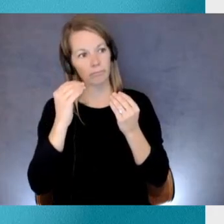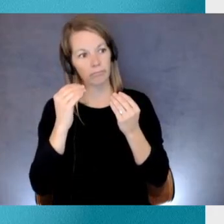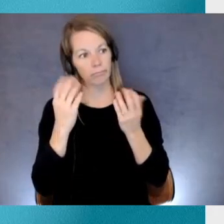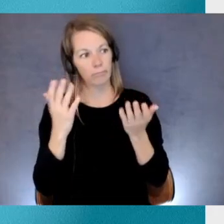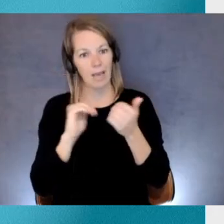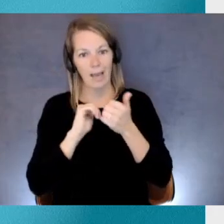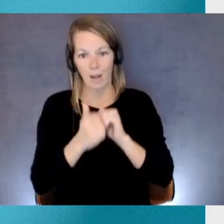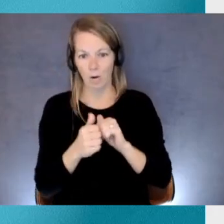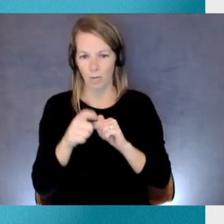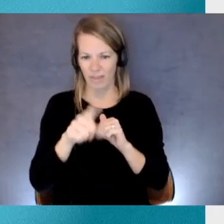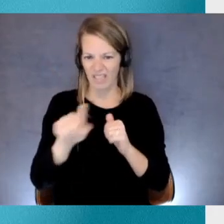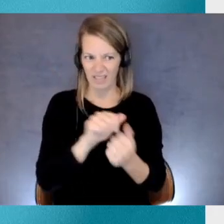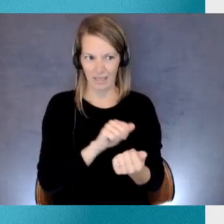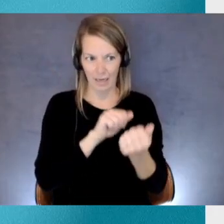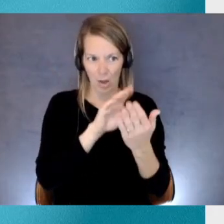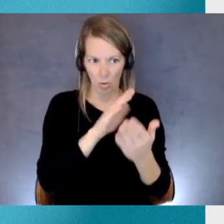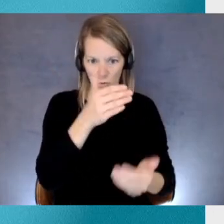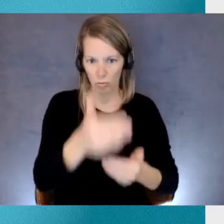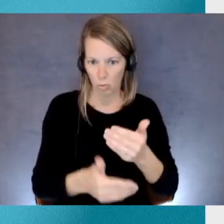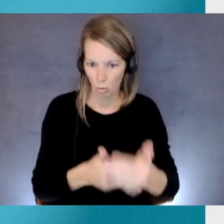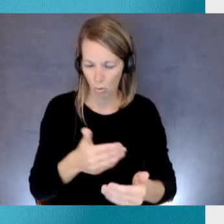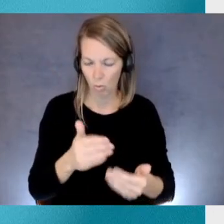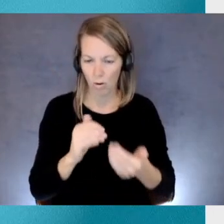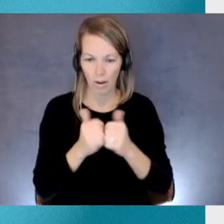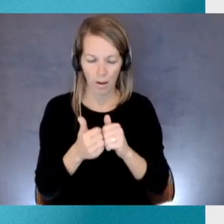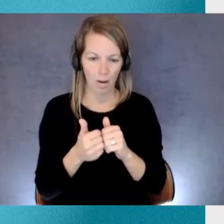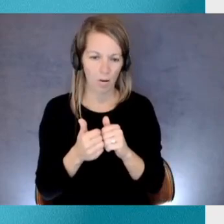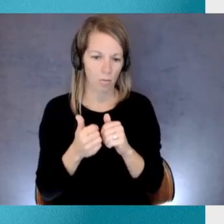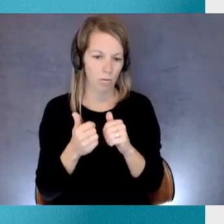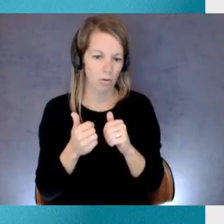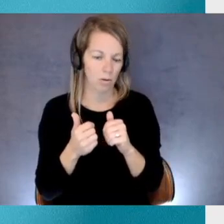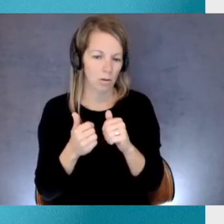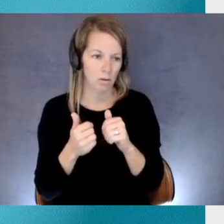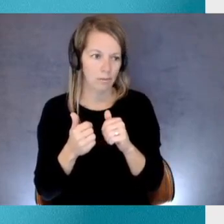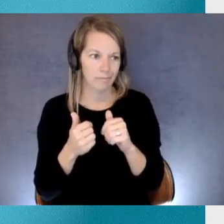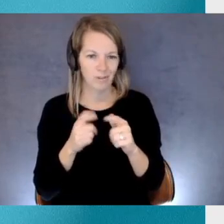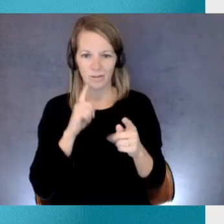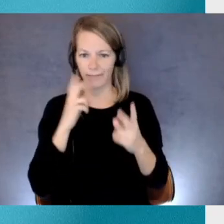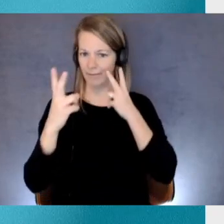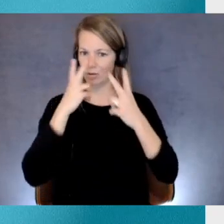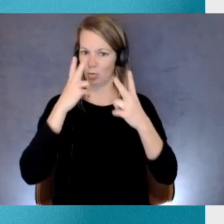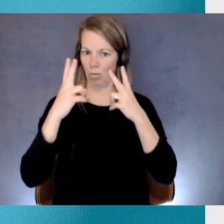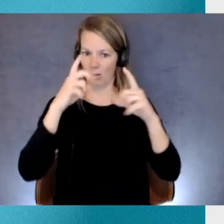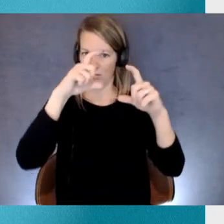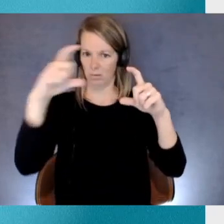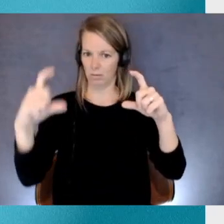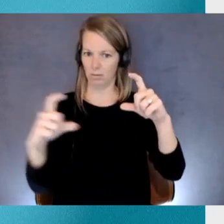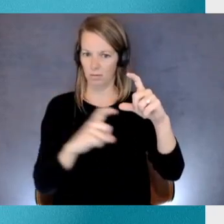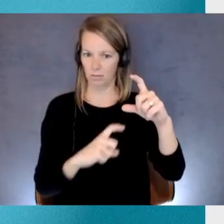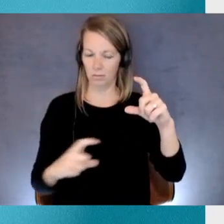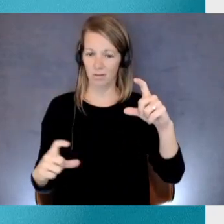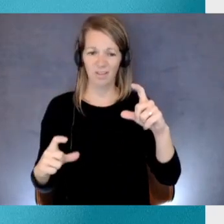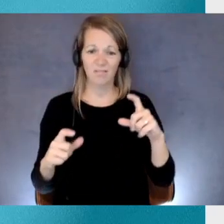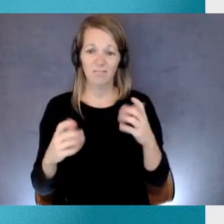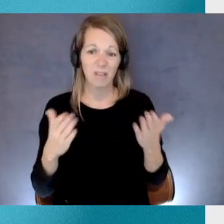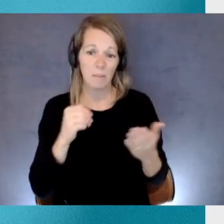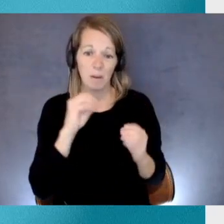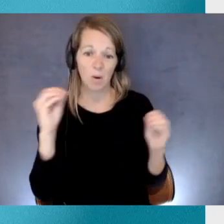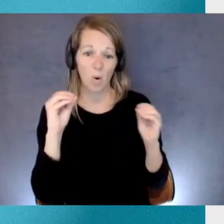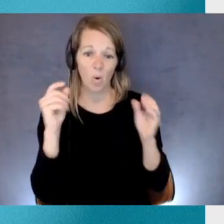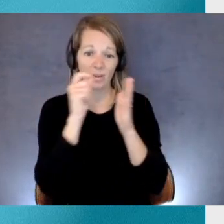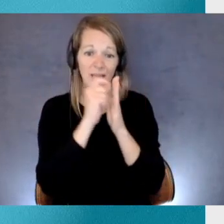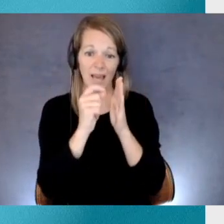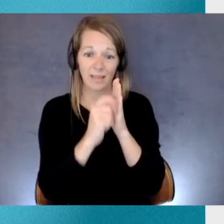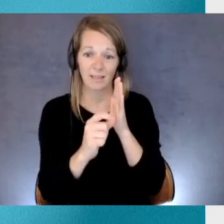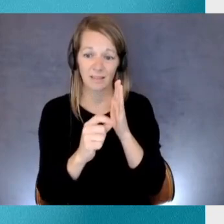how do these encounters go, and how can we use these visuals minus even the text. And what we also do is